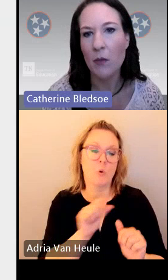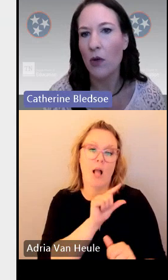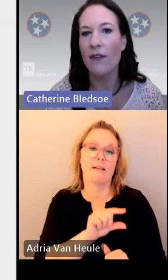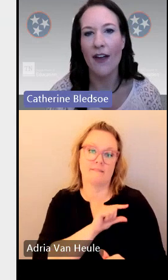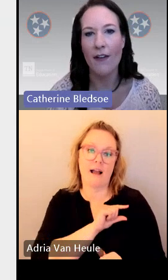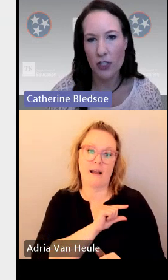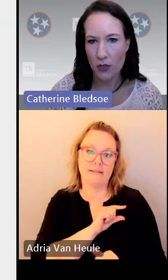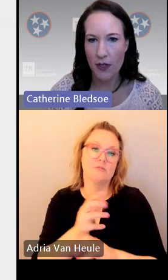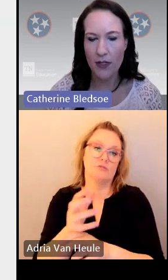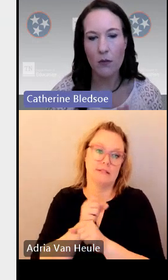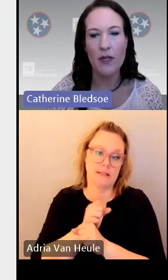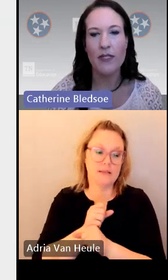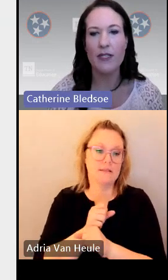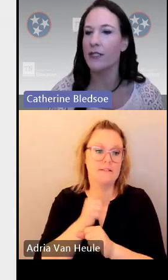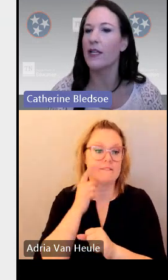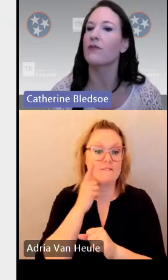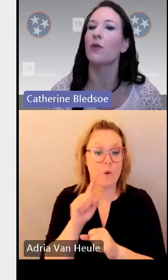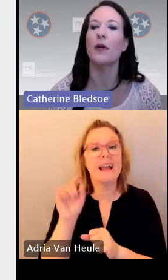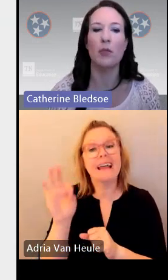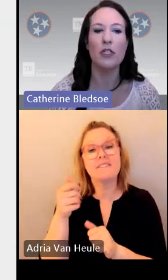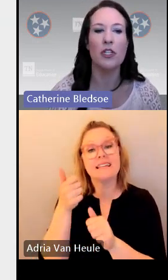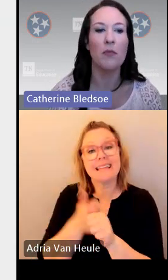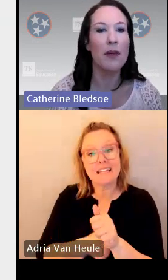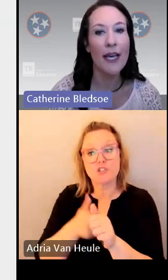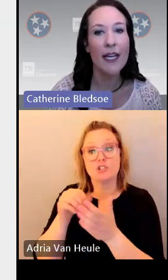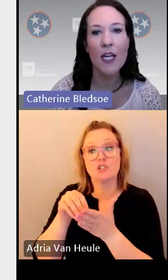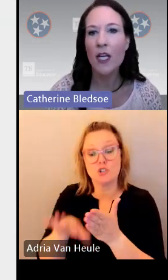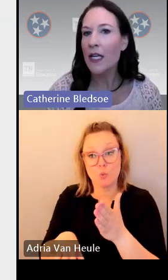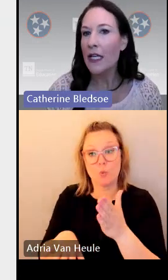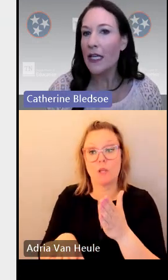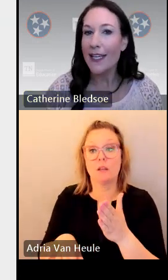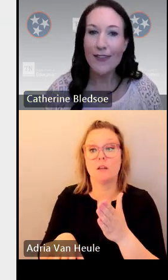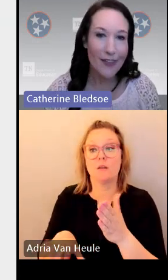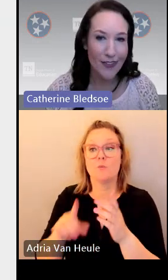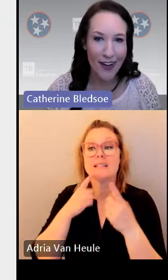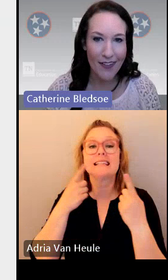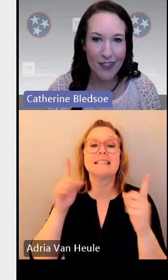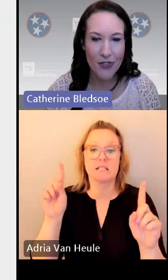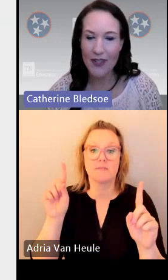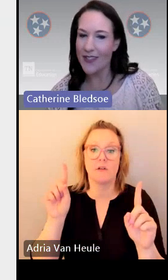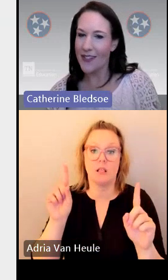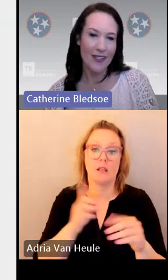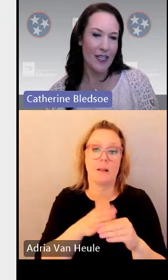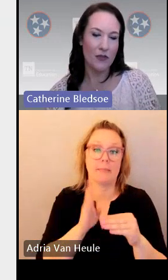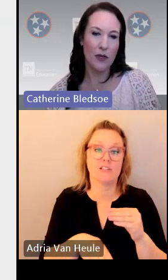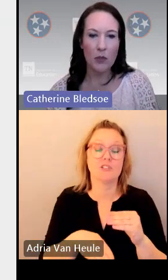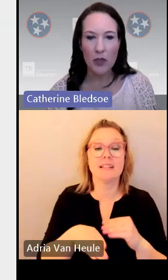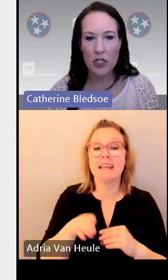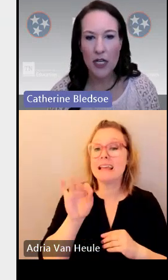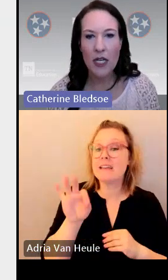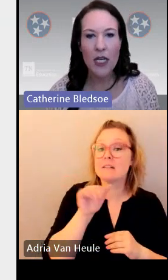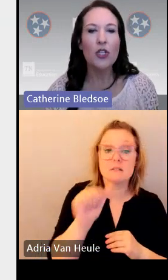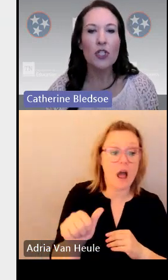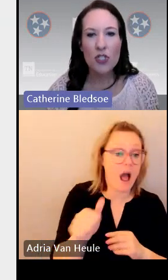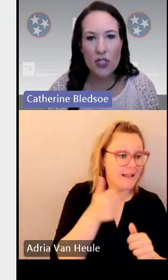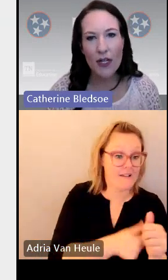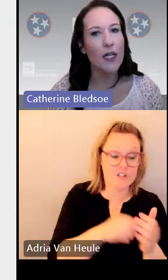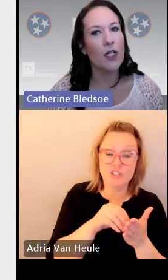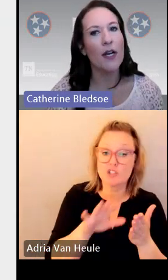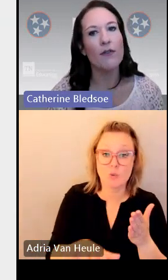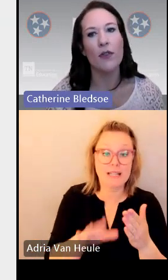have available if every student was a successful completion. But again, even if not every student is a successful completion,